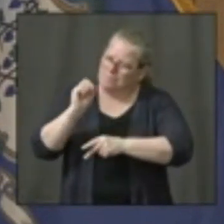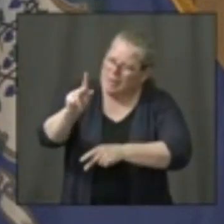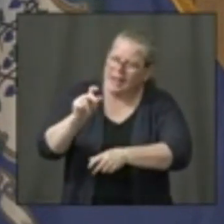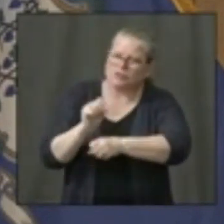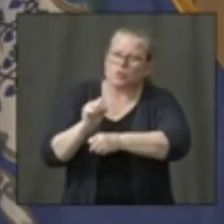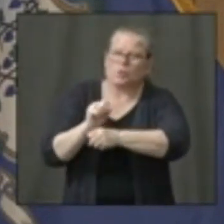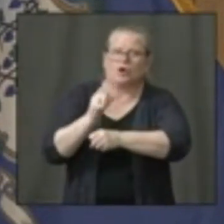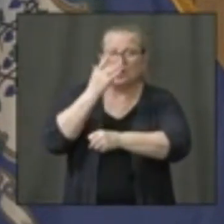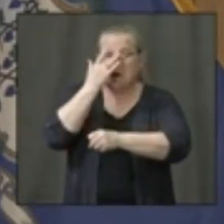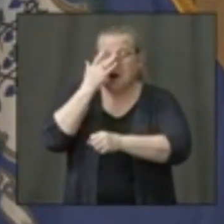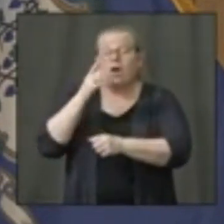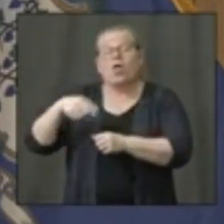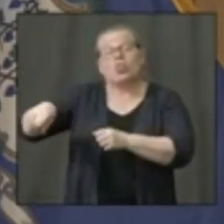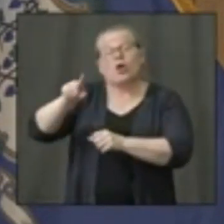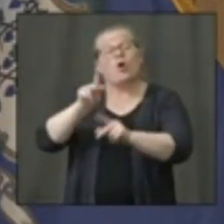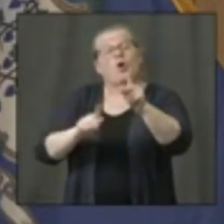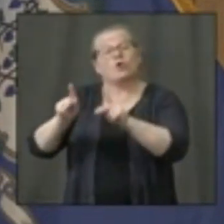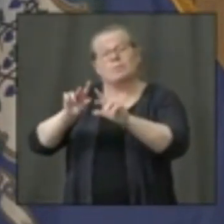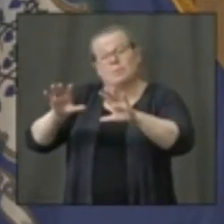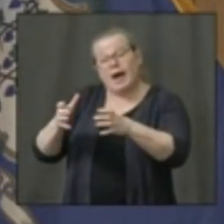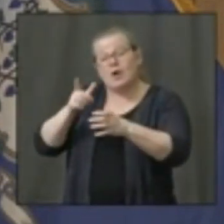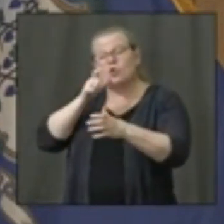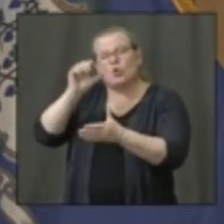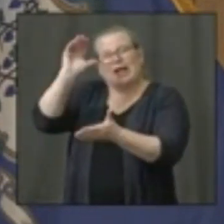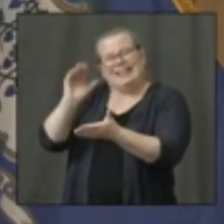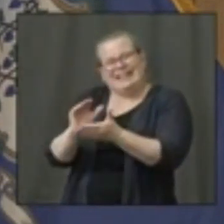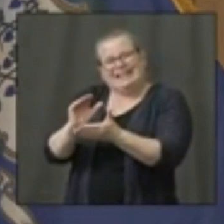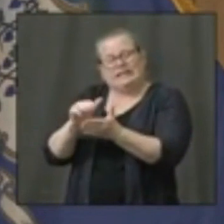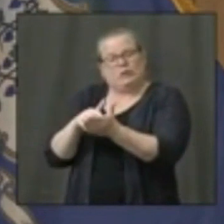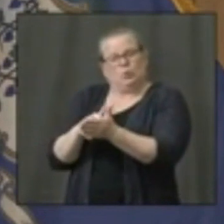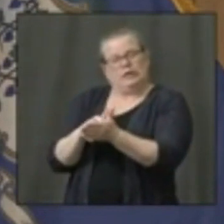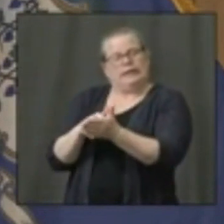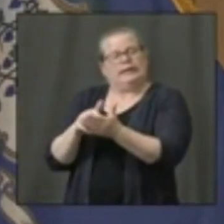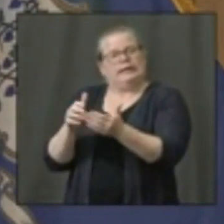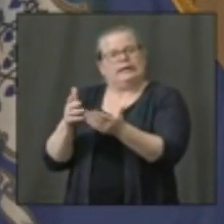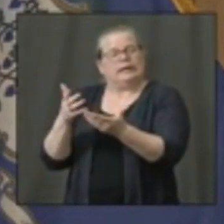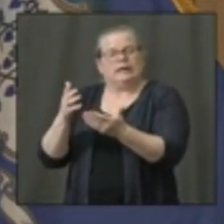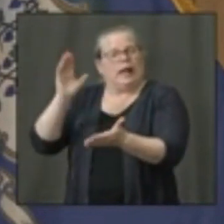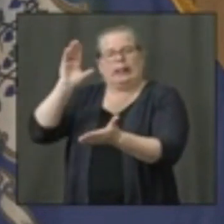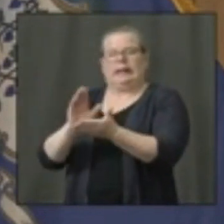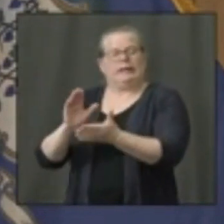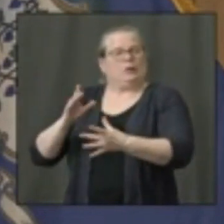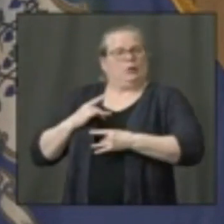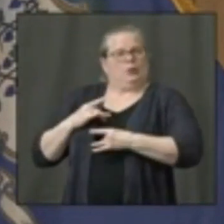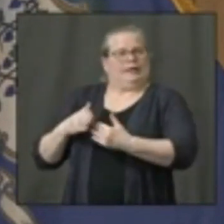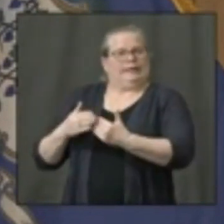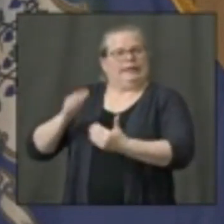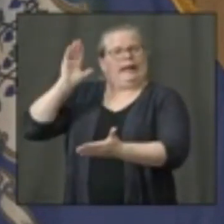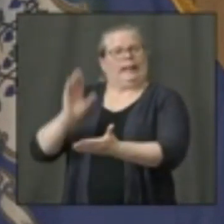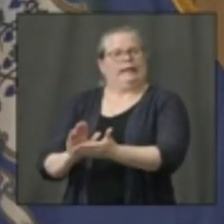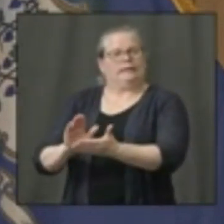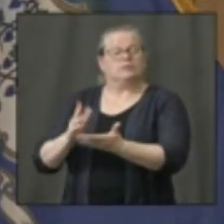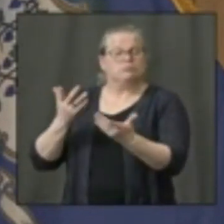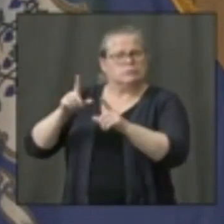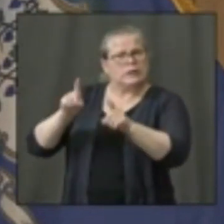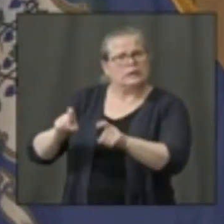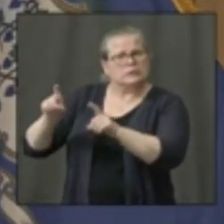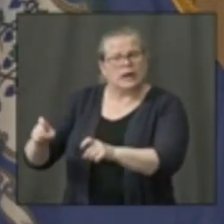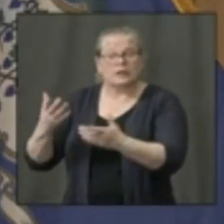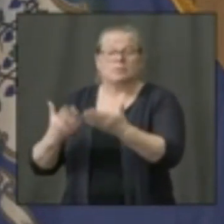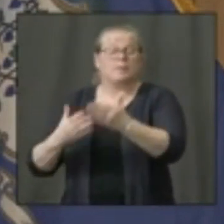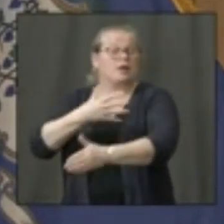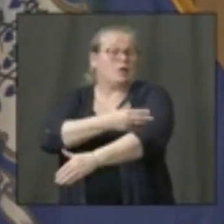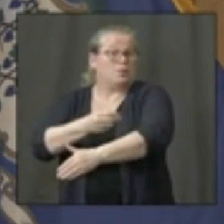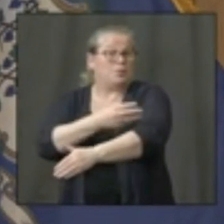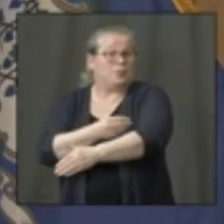vulnerable populations. Test everybody who's in a critical industry so that they either have the blood test or have the COVID